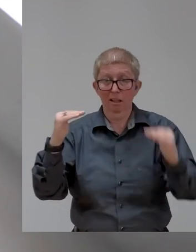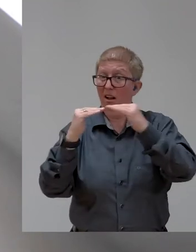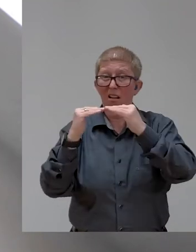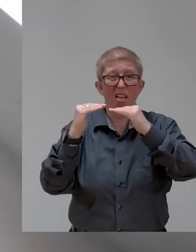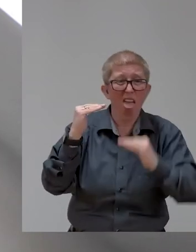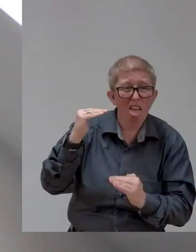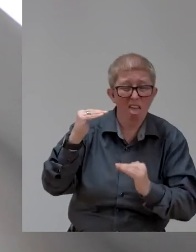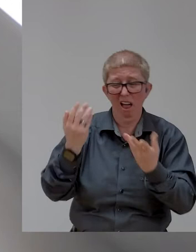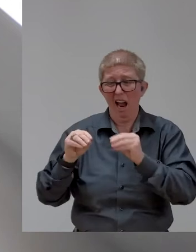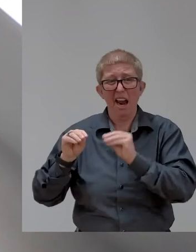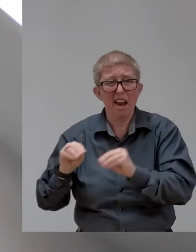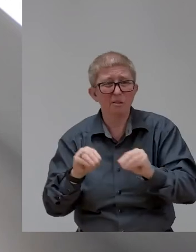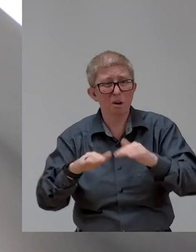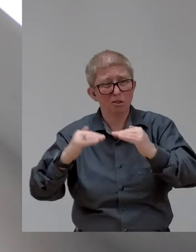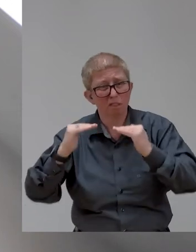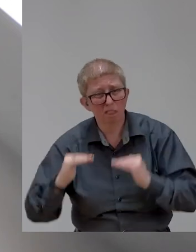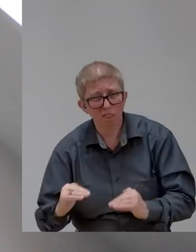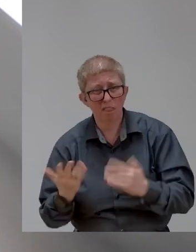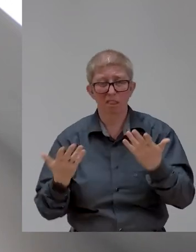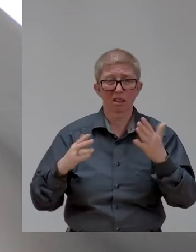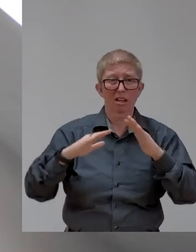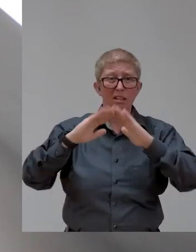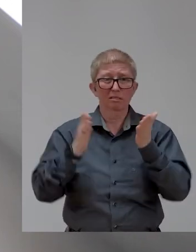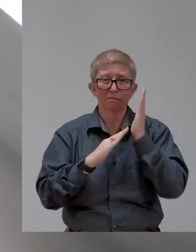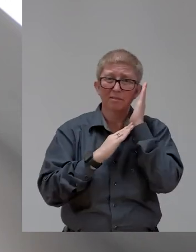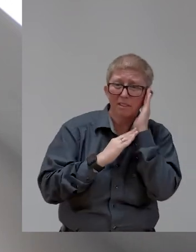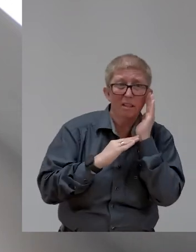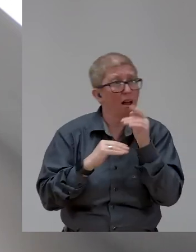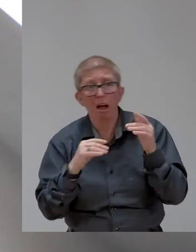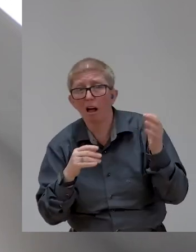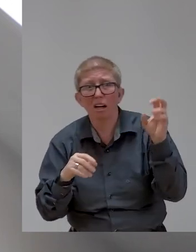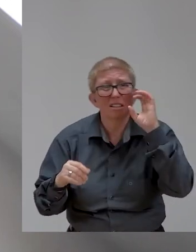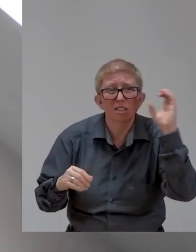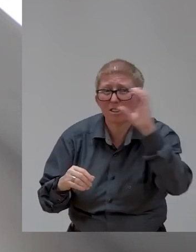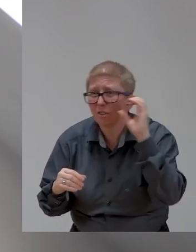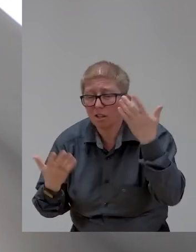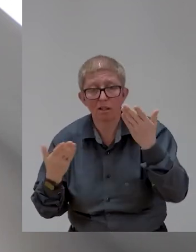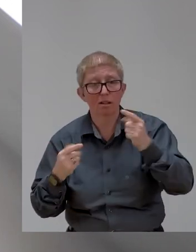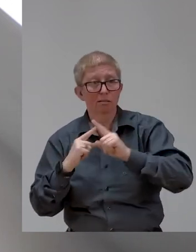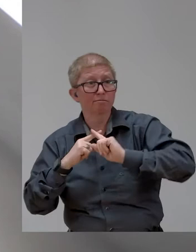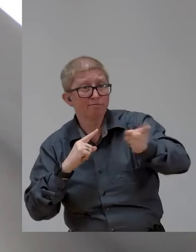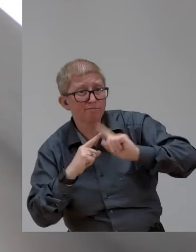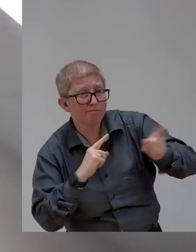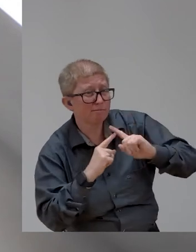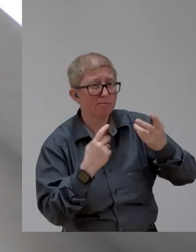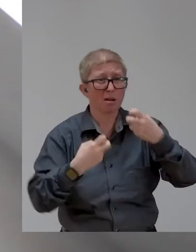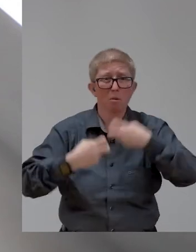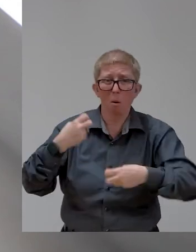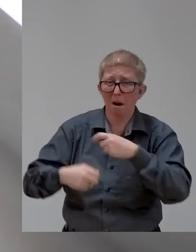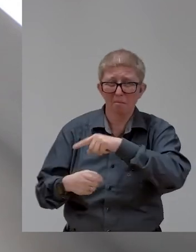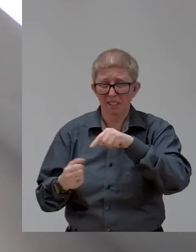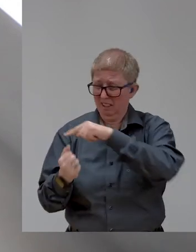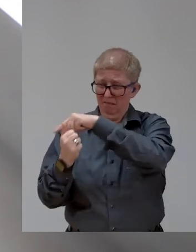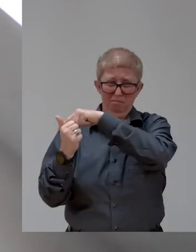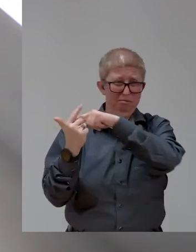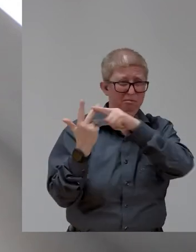training, housing, and a lack of access to transport. Sadly, all of these issues have indeed been aggravated in